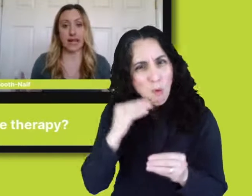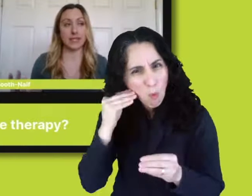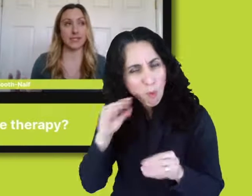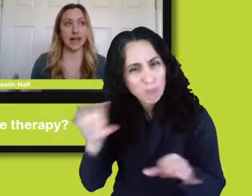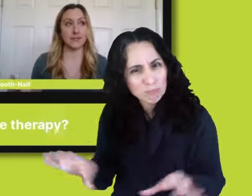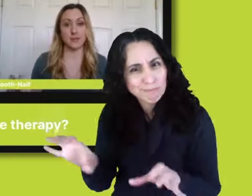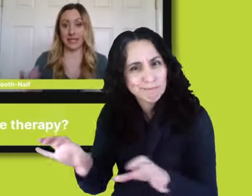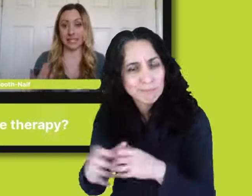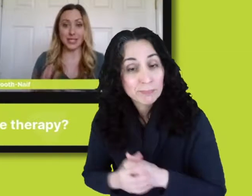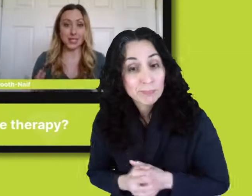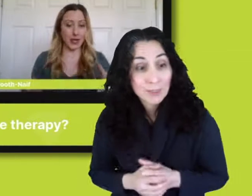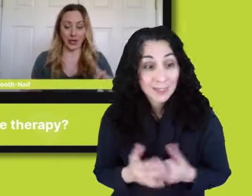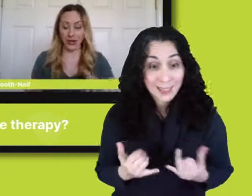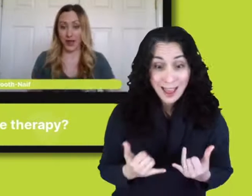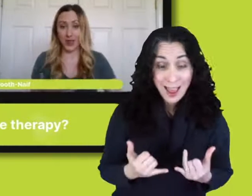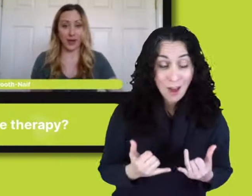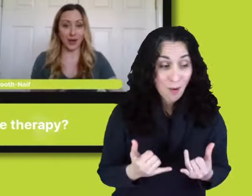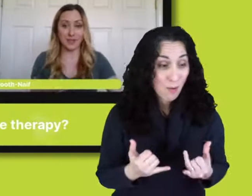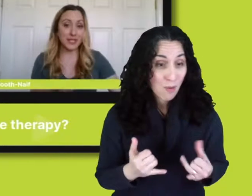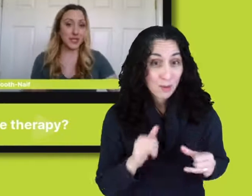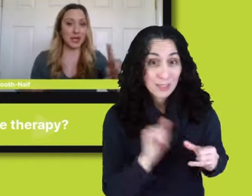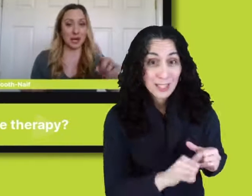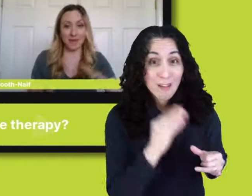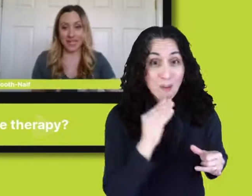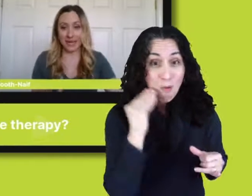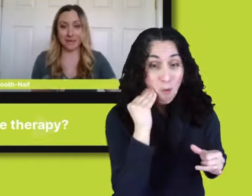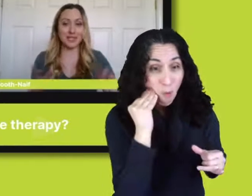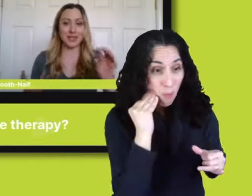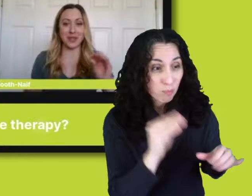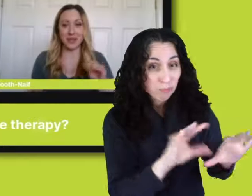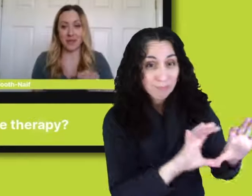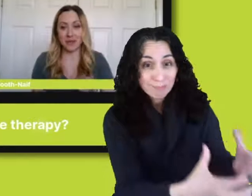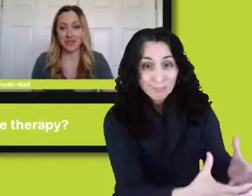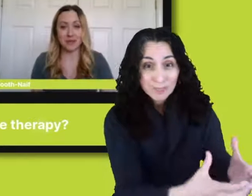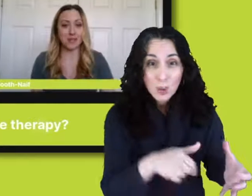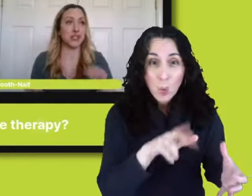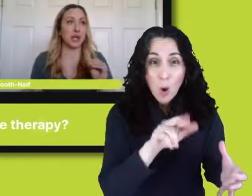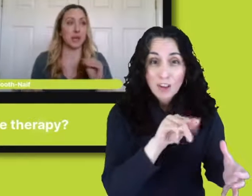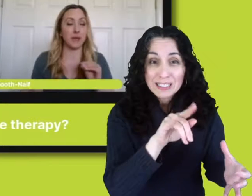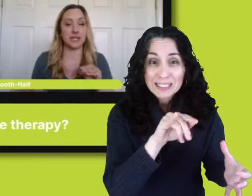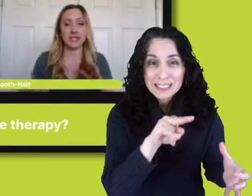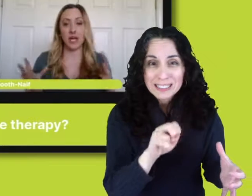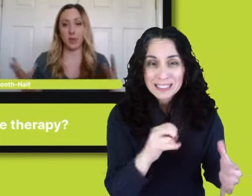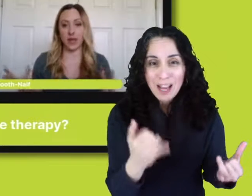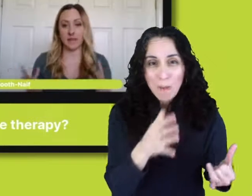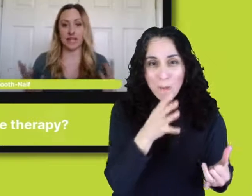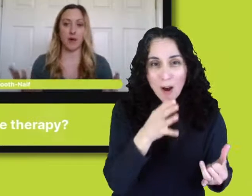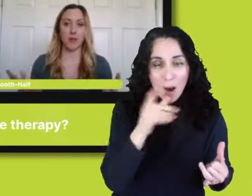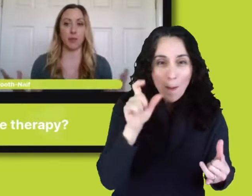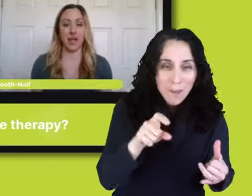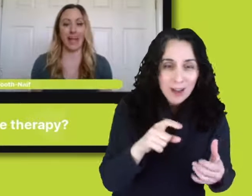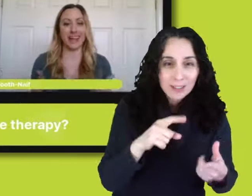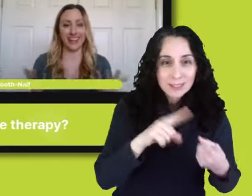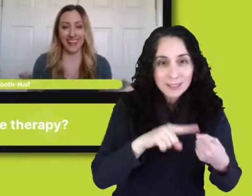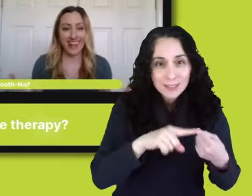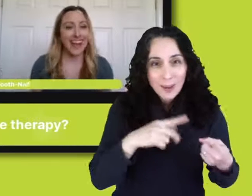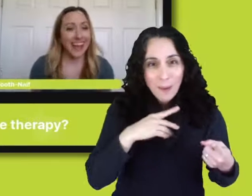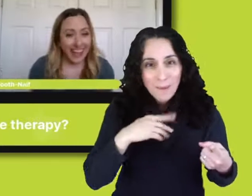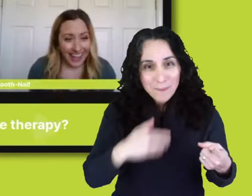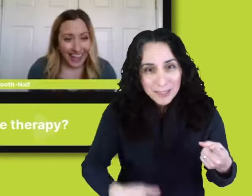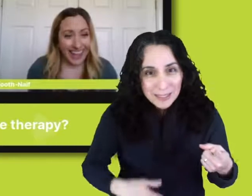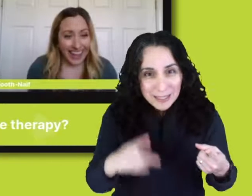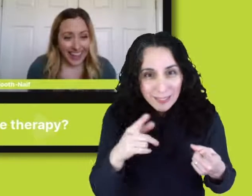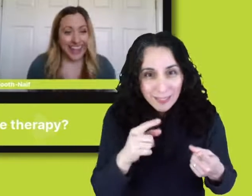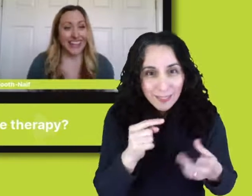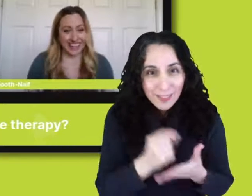moms and dads have to be a teacher, a physical therapist, occupational therapist, speech therapist. We have to now put on.